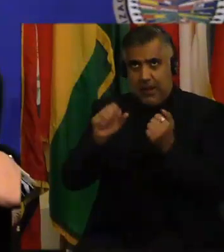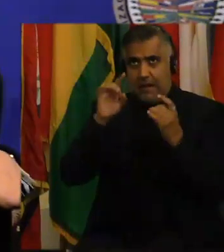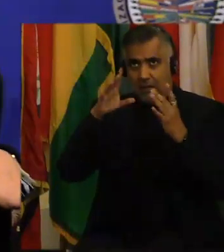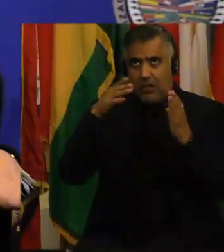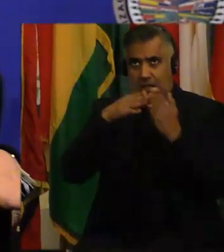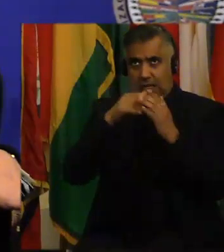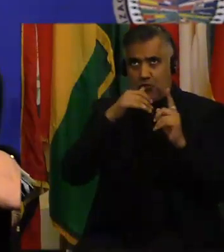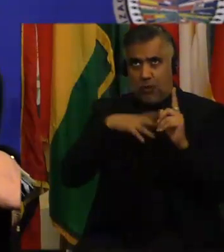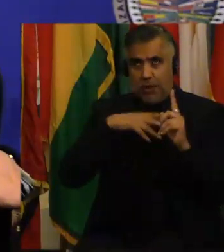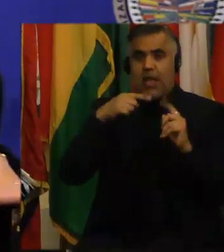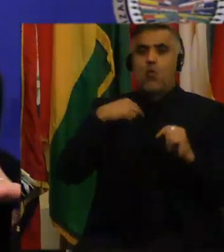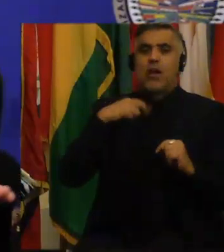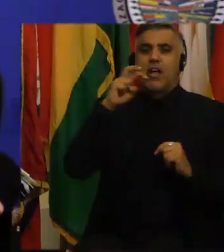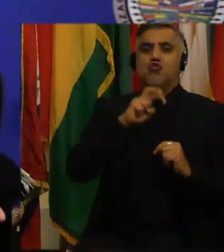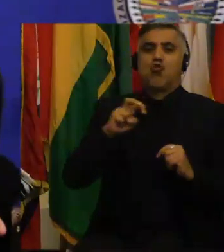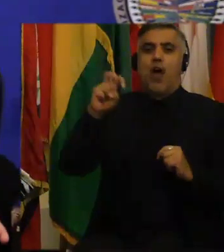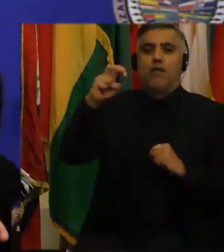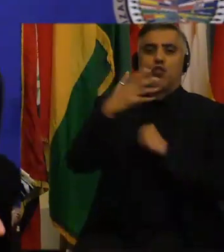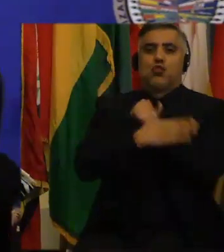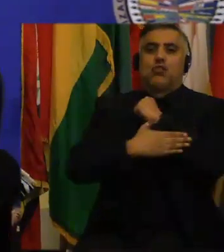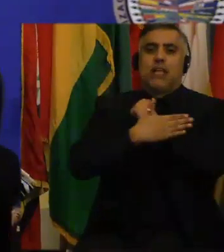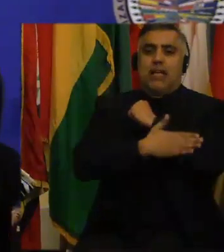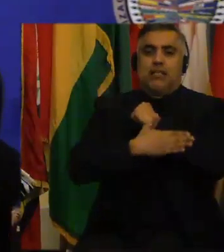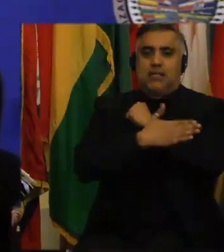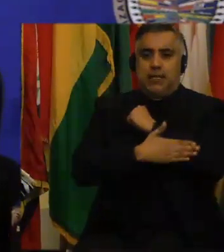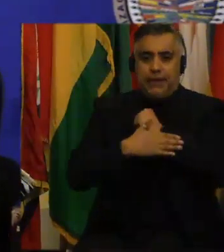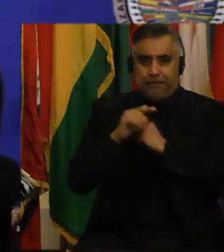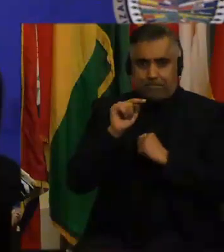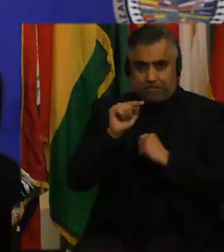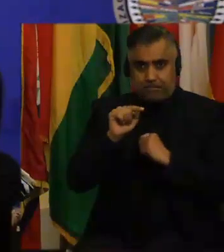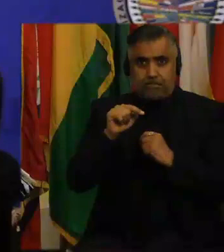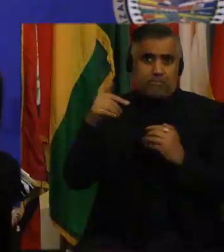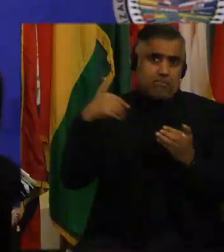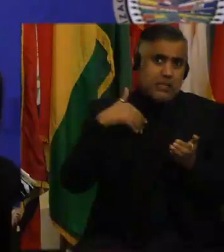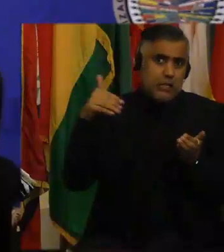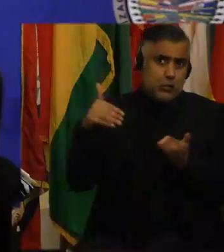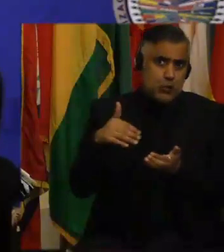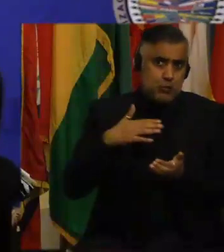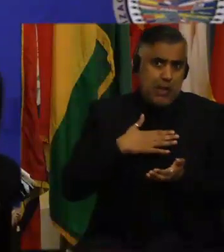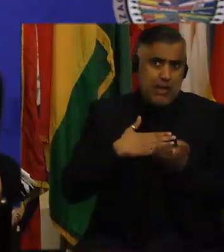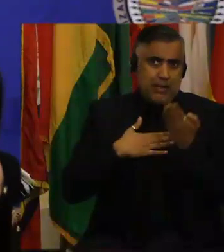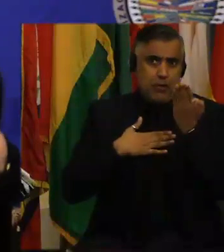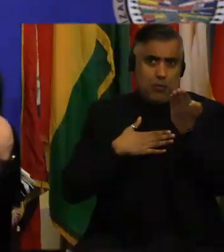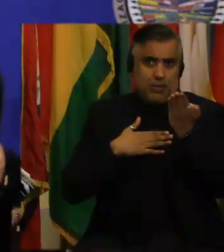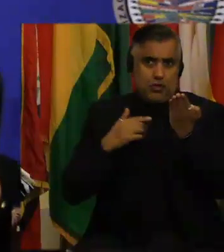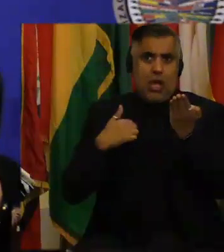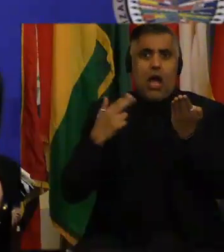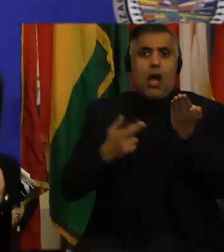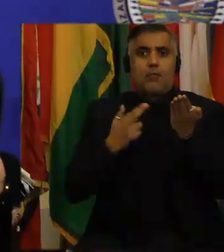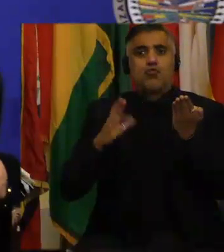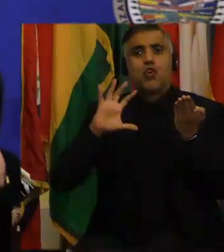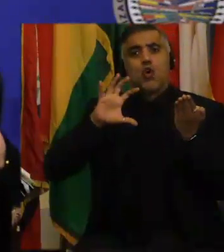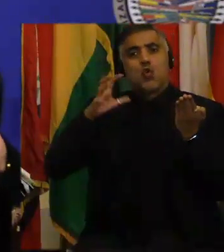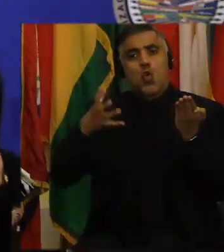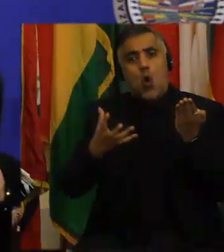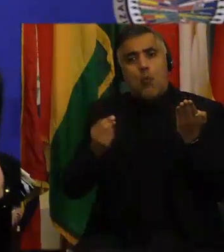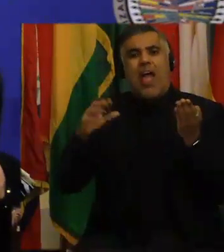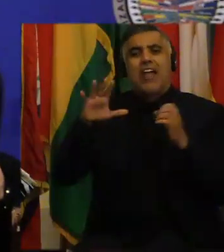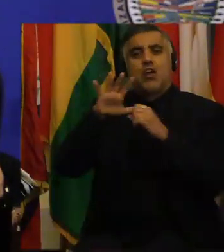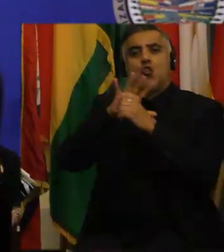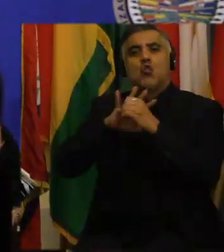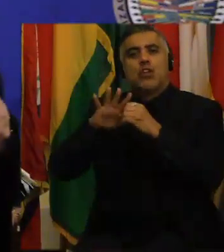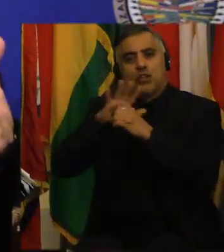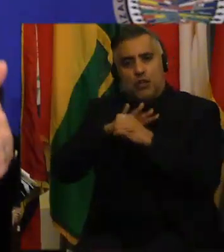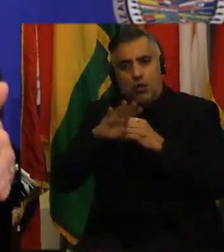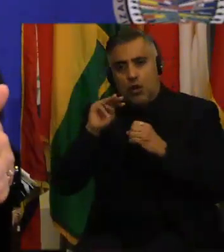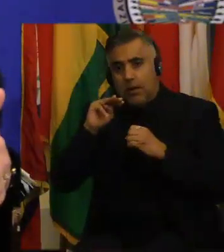I'm traveling to states, when I am introducing my recommendations, I'm using global and regional